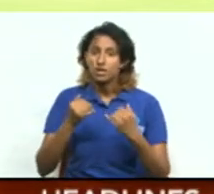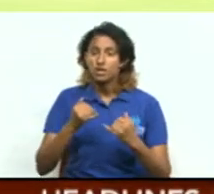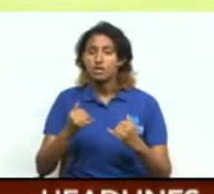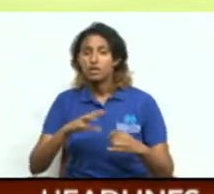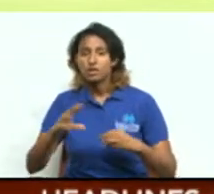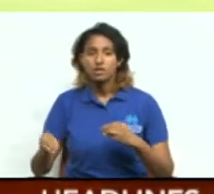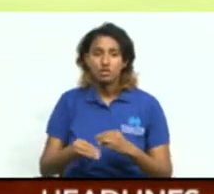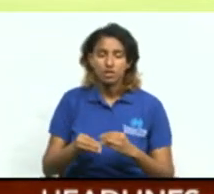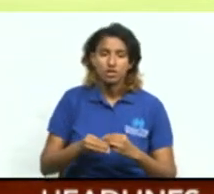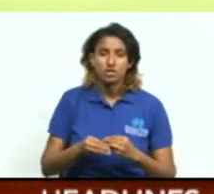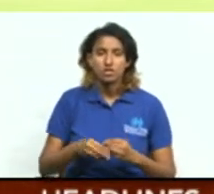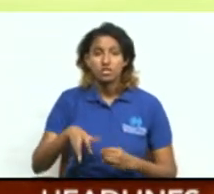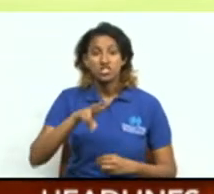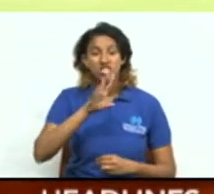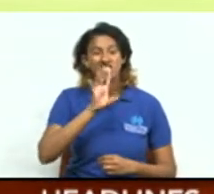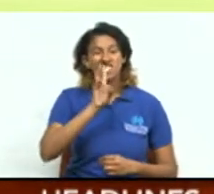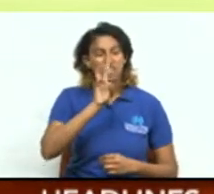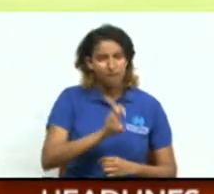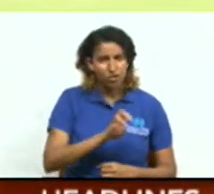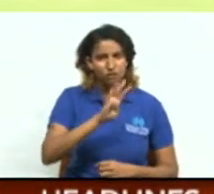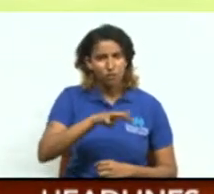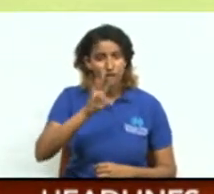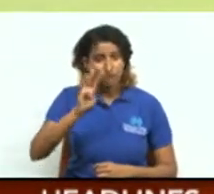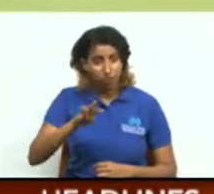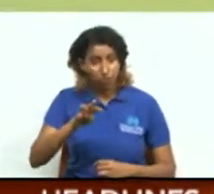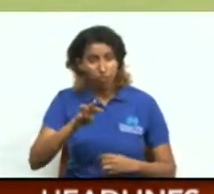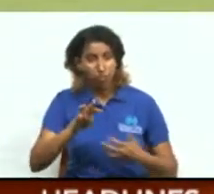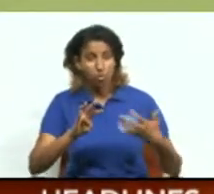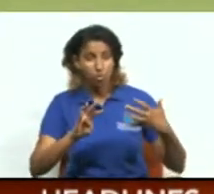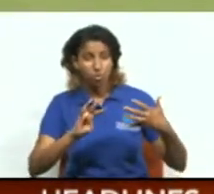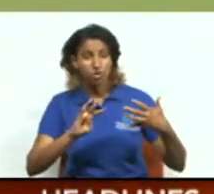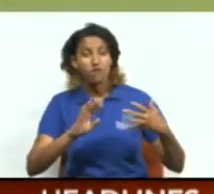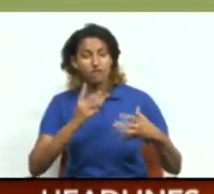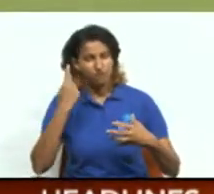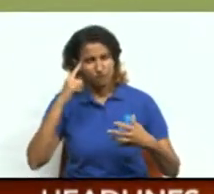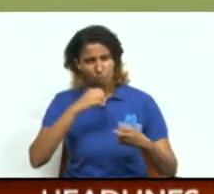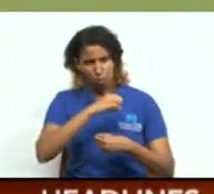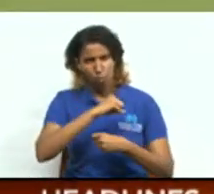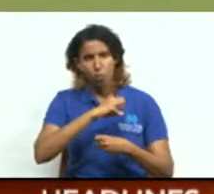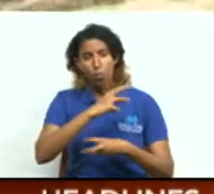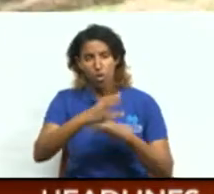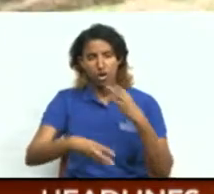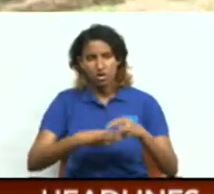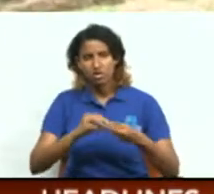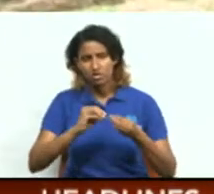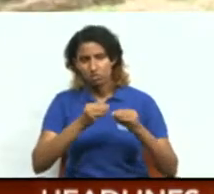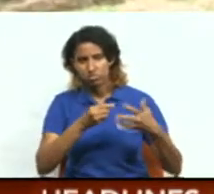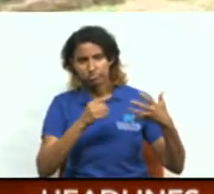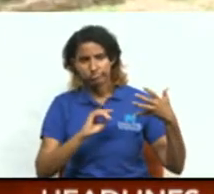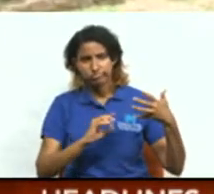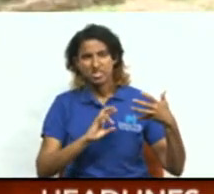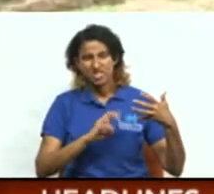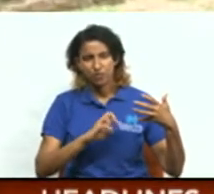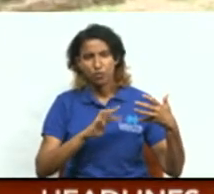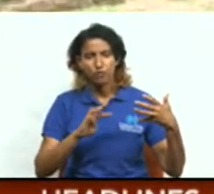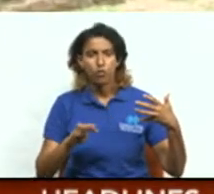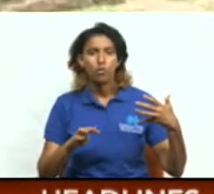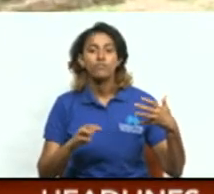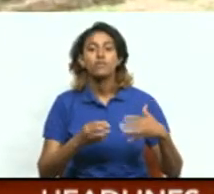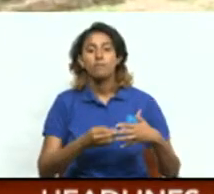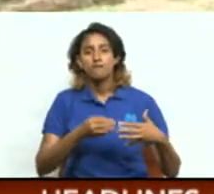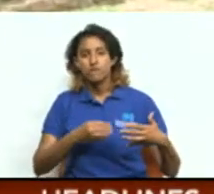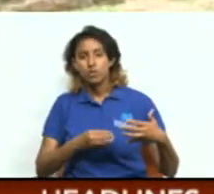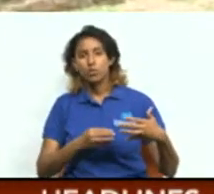at 744, up from 865th before the TNT Open. We have to work every single day, go out